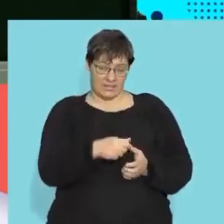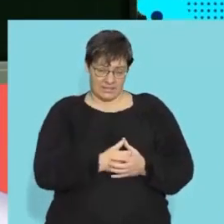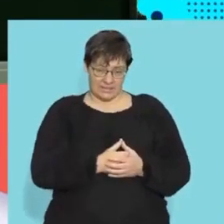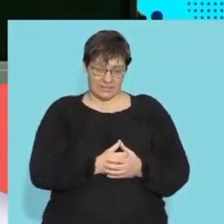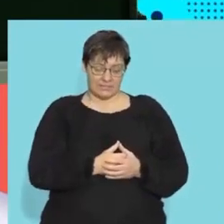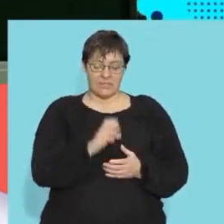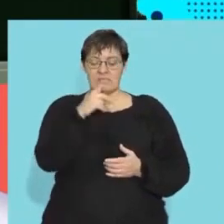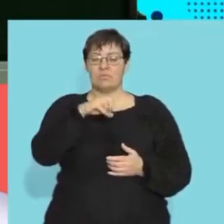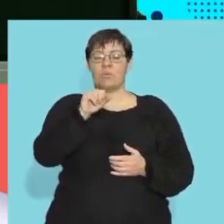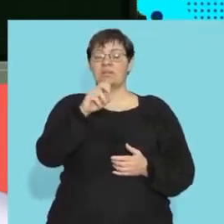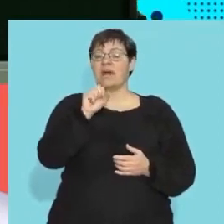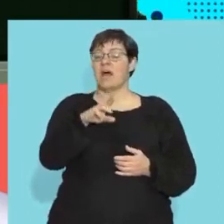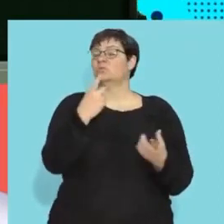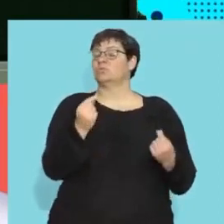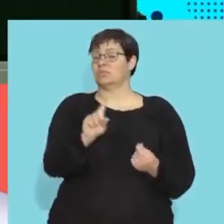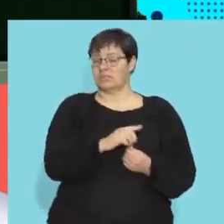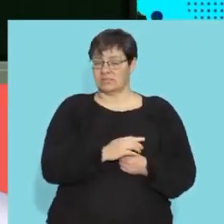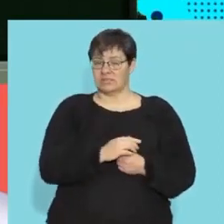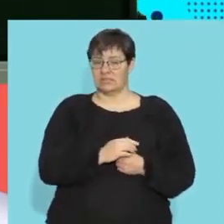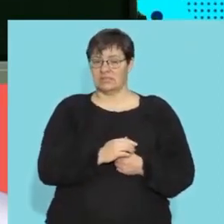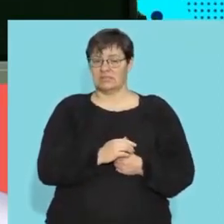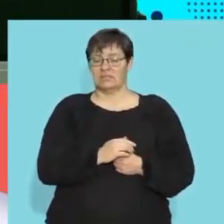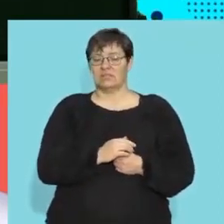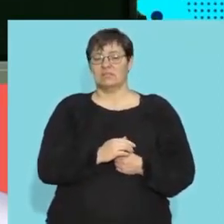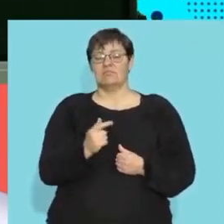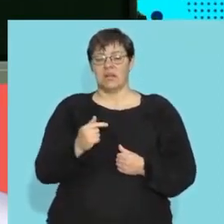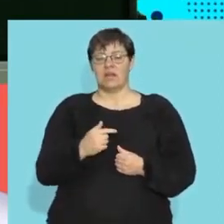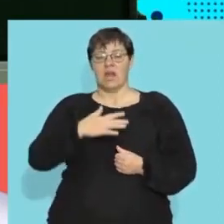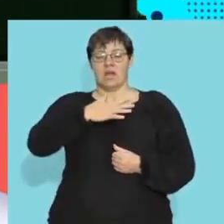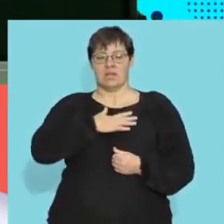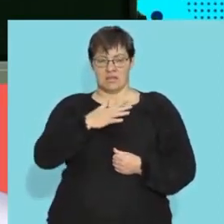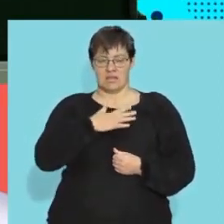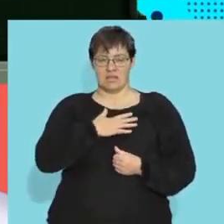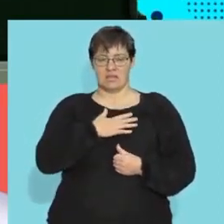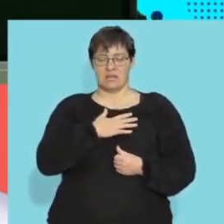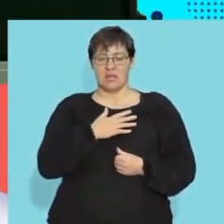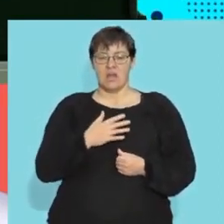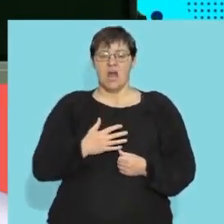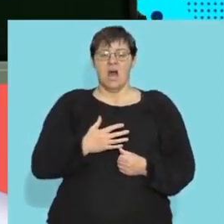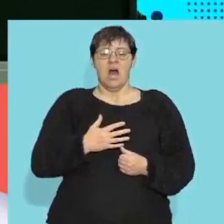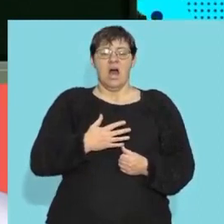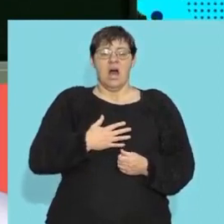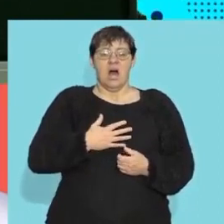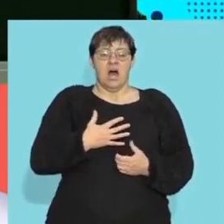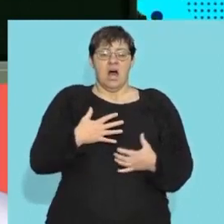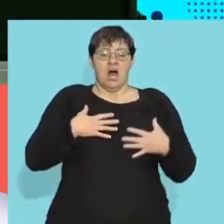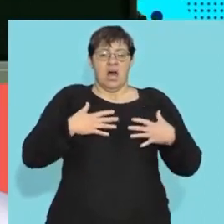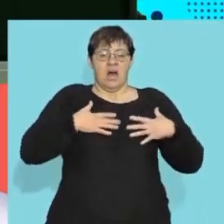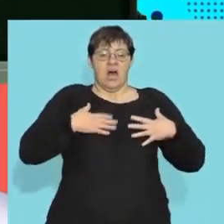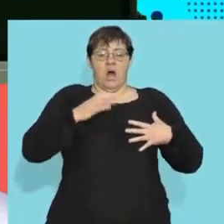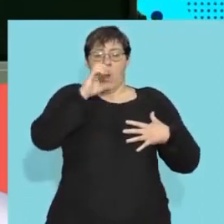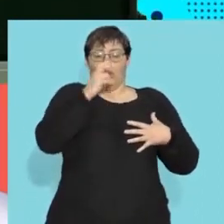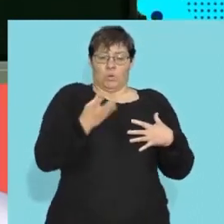So what the spirometer does is you almost hyperventilate. You've got to take in as